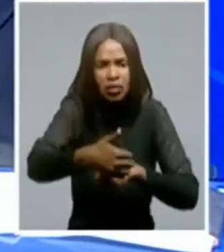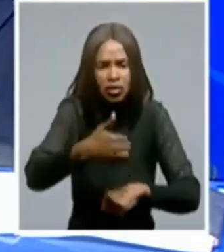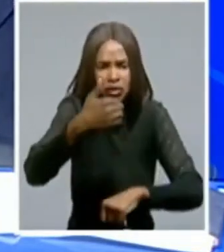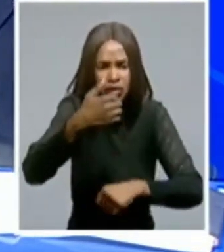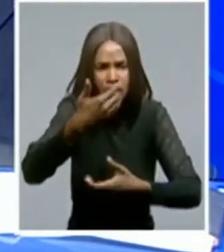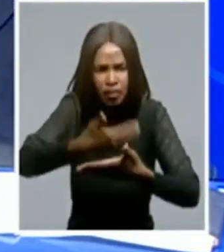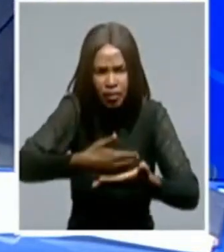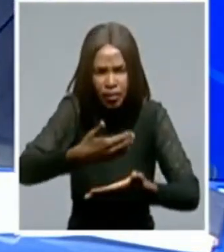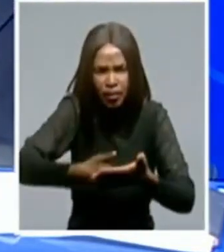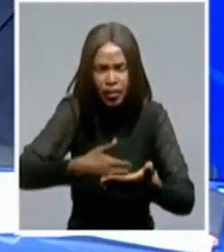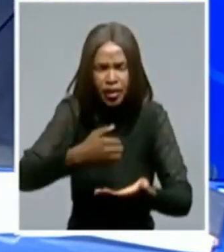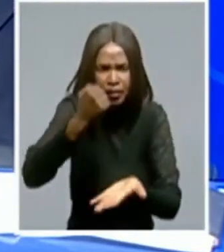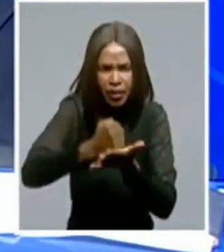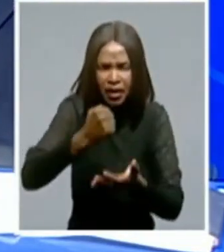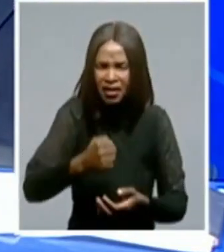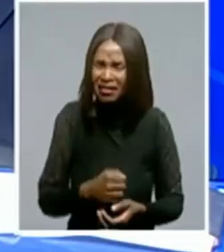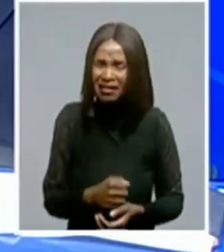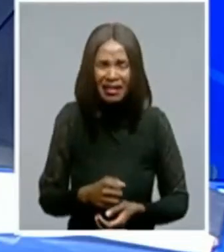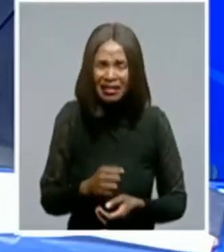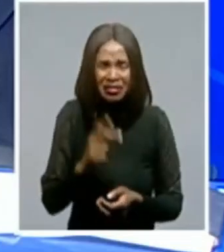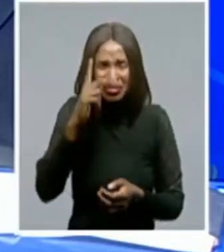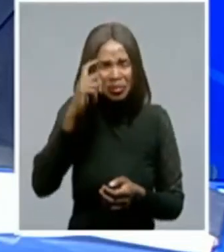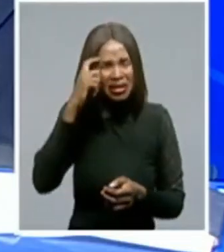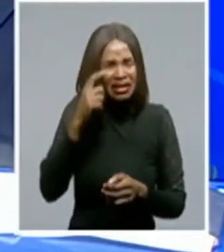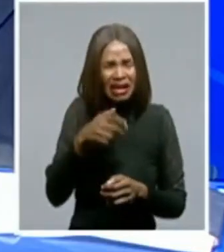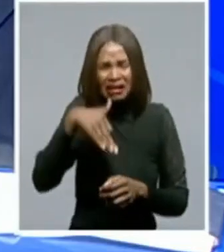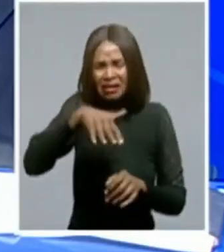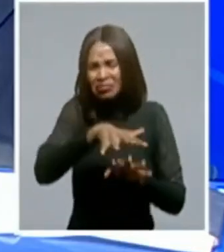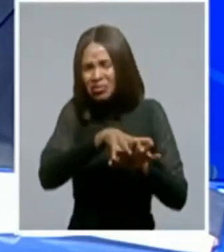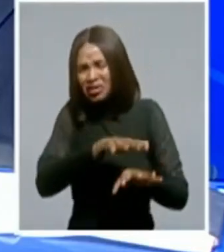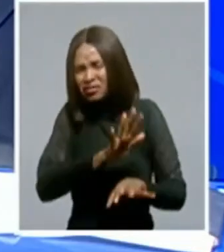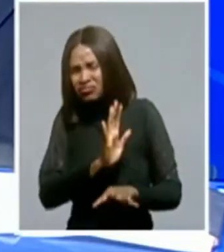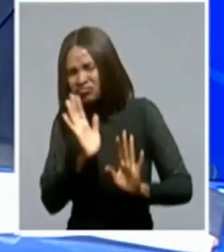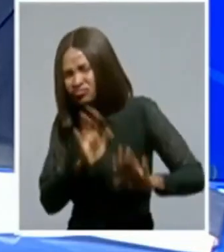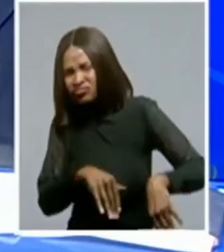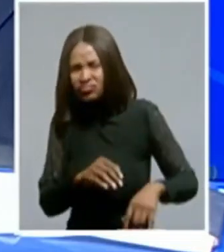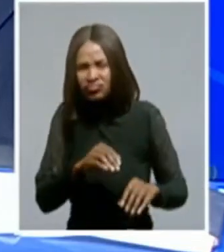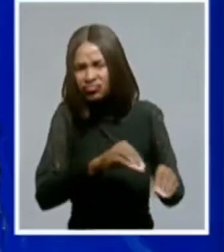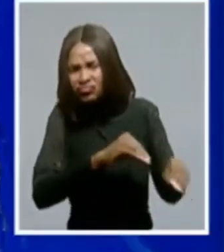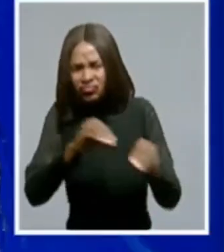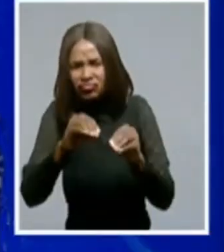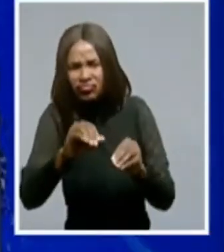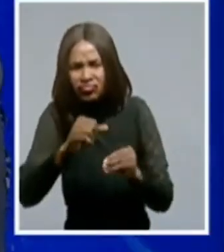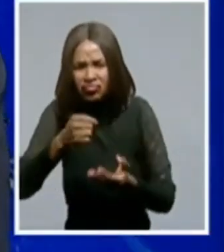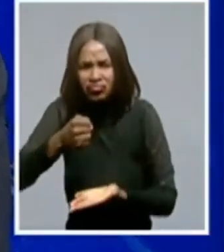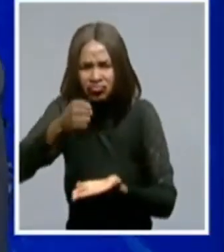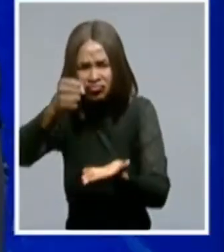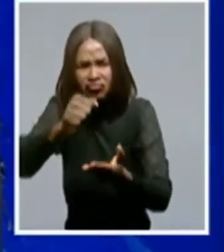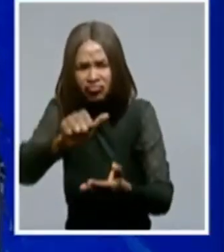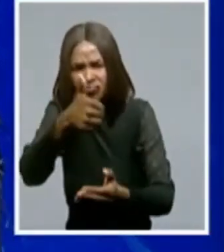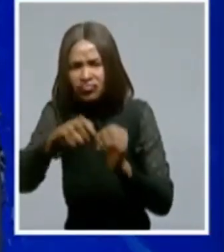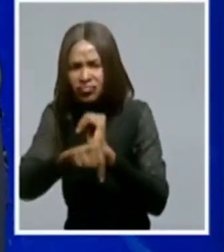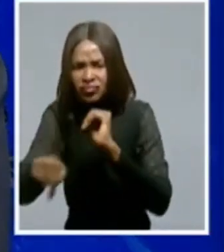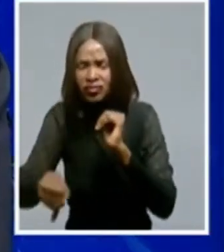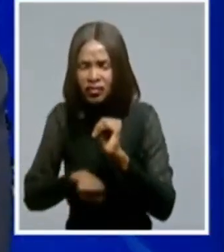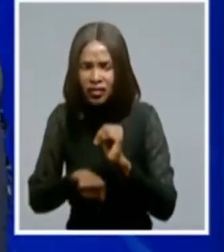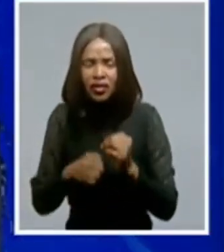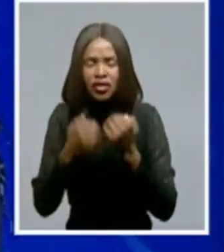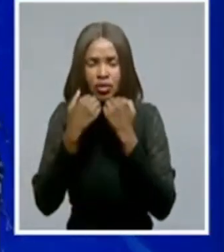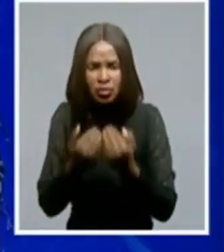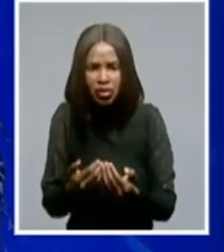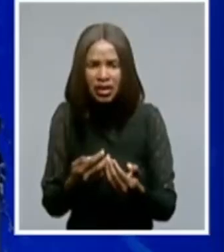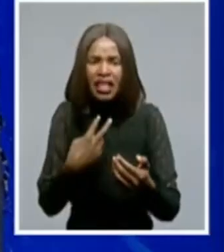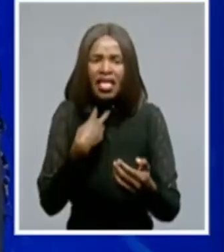And we need all this employment that we need in our country to really create opportunities for Namibians. So we need to make sure that we remove all